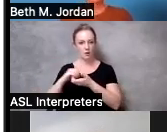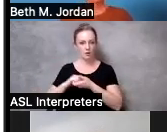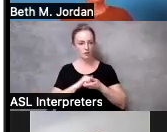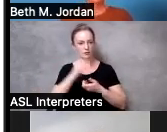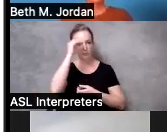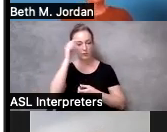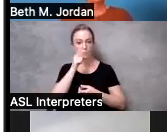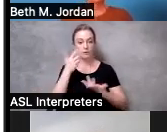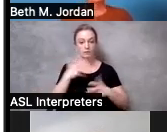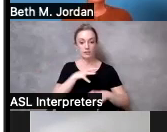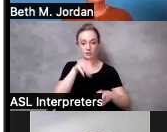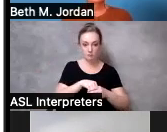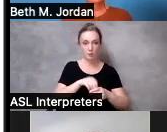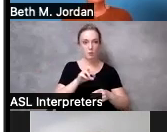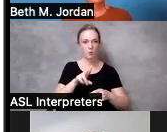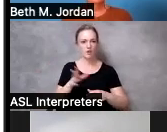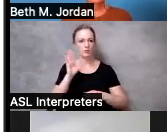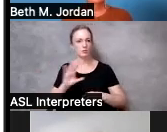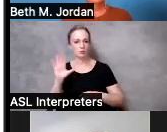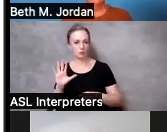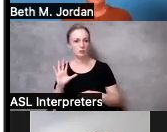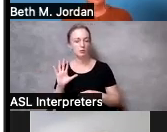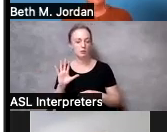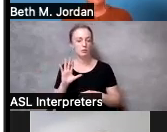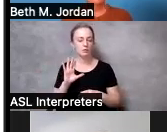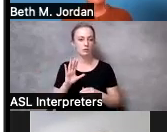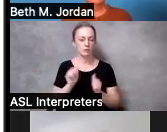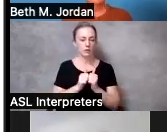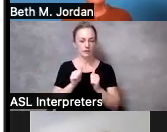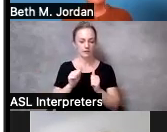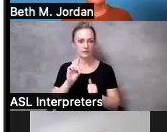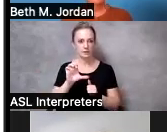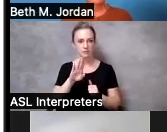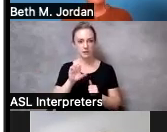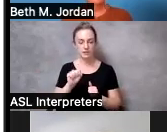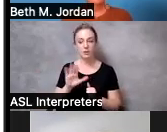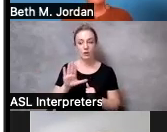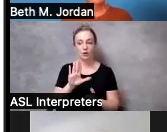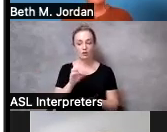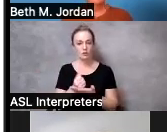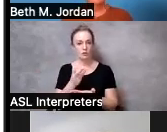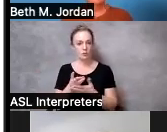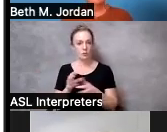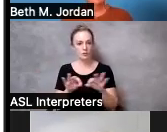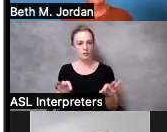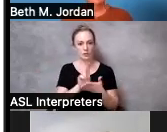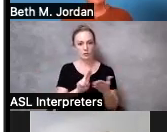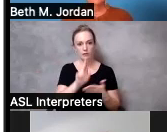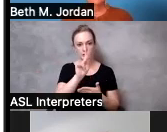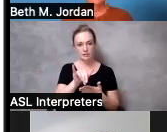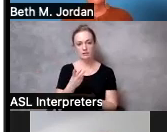been or are involved with the child welfare system. Mary earned her bachelor's degree in social work from the University of Kentucky and her master's